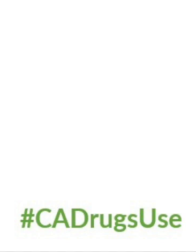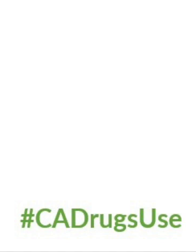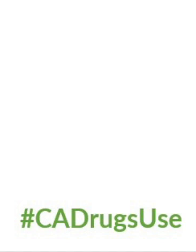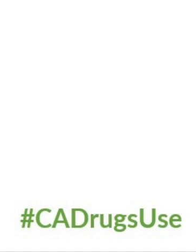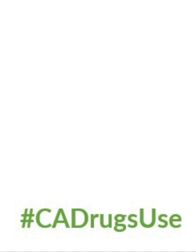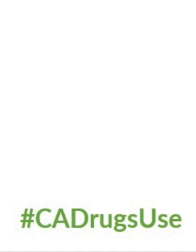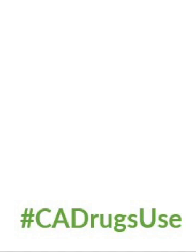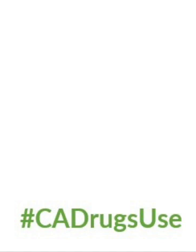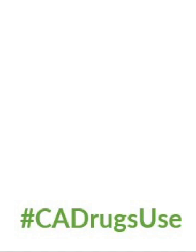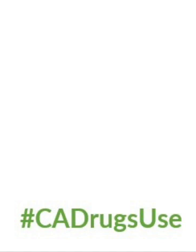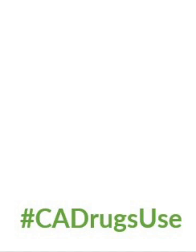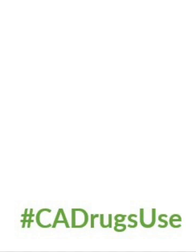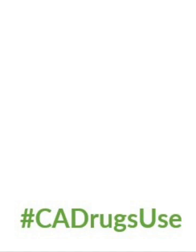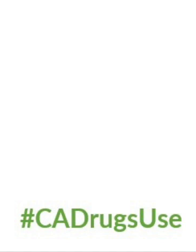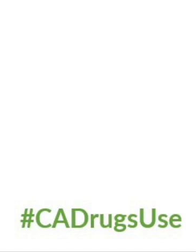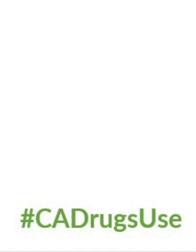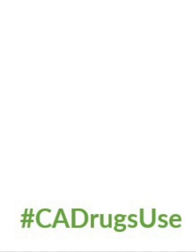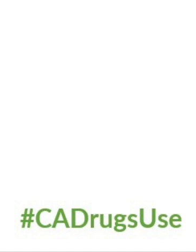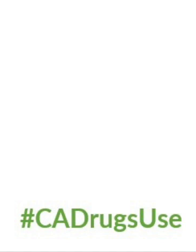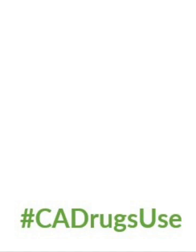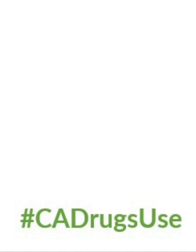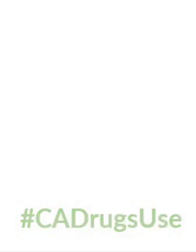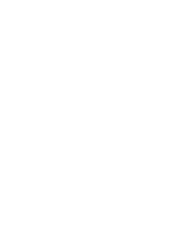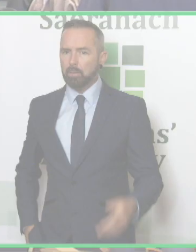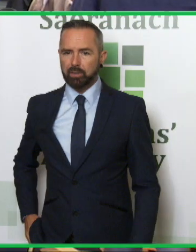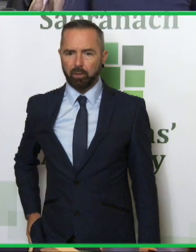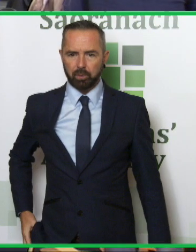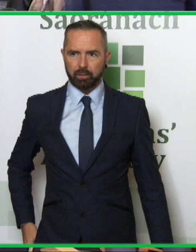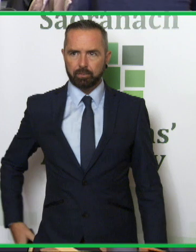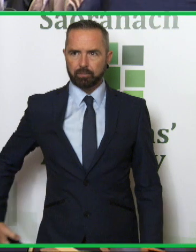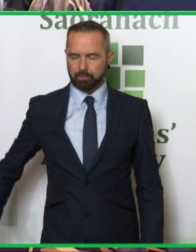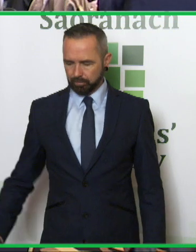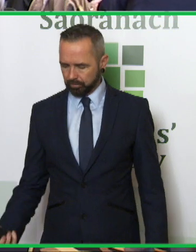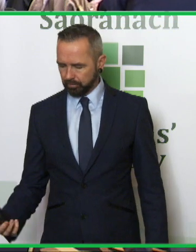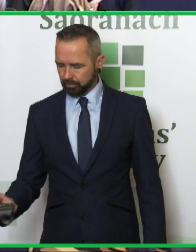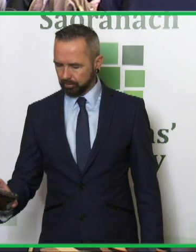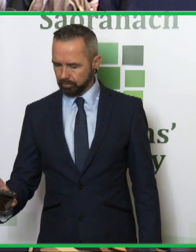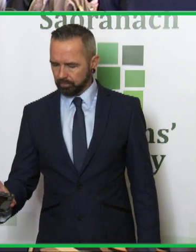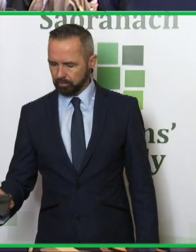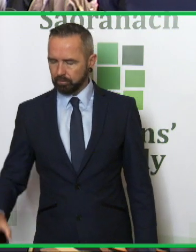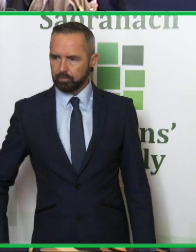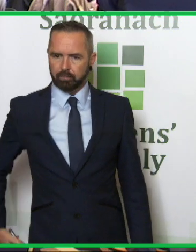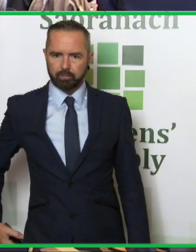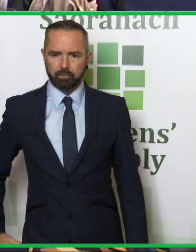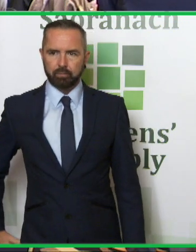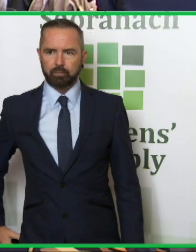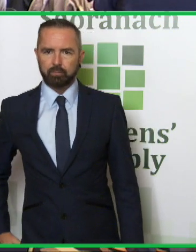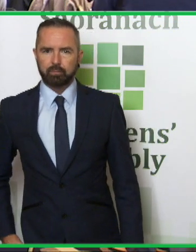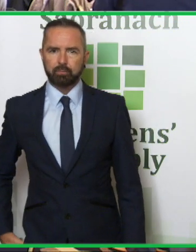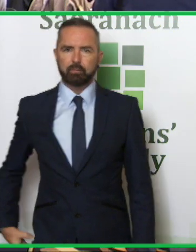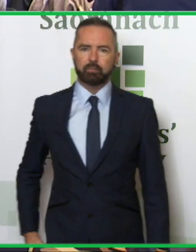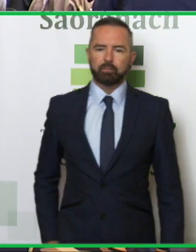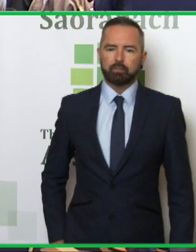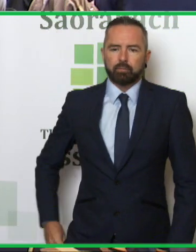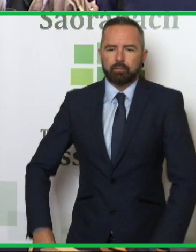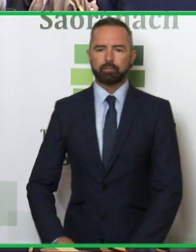So first thing, going to do a couple of things. First thing, I'm just going to ask Ciaran to explain, as we get to a ballot, how that works,